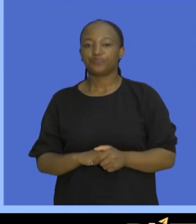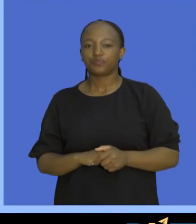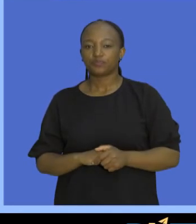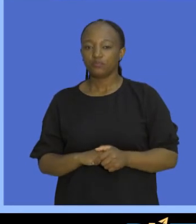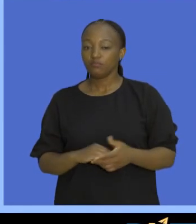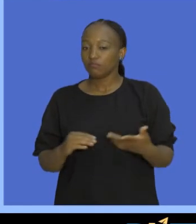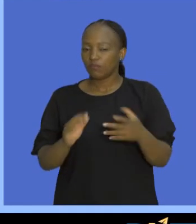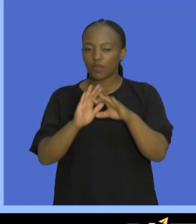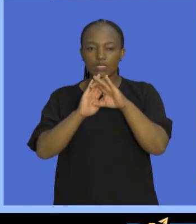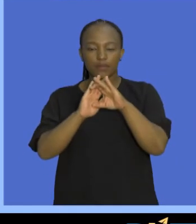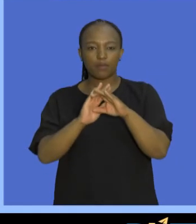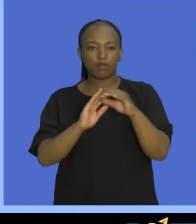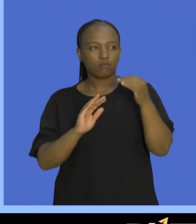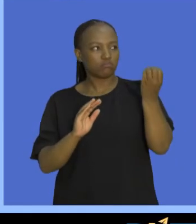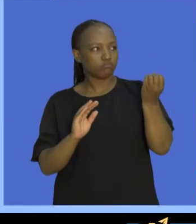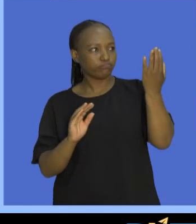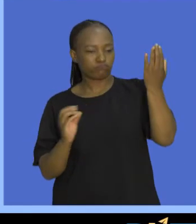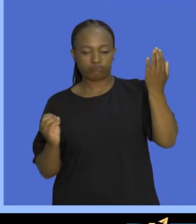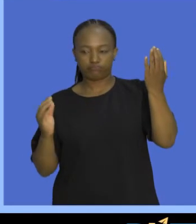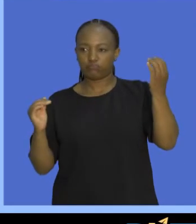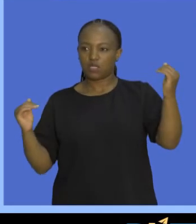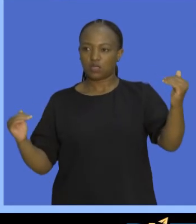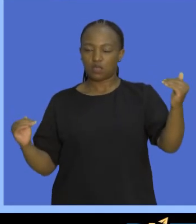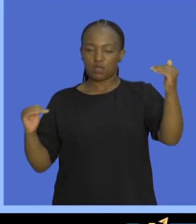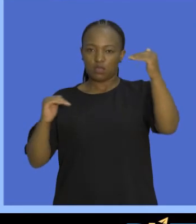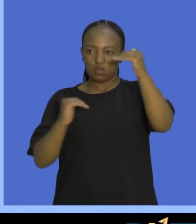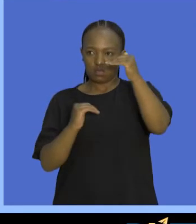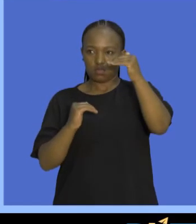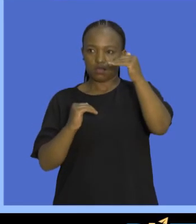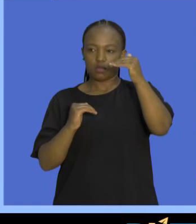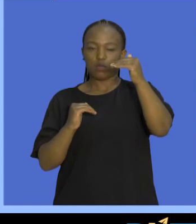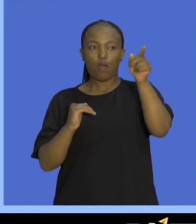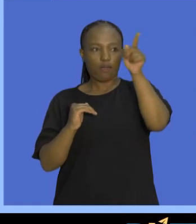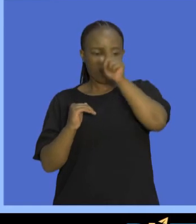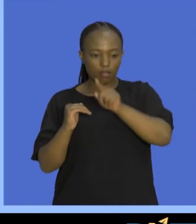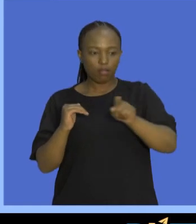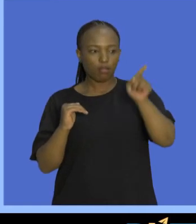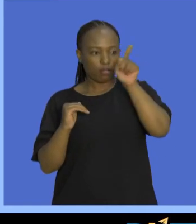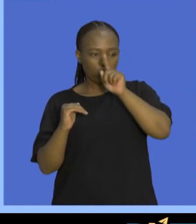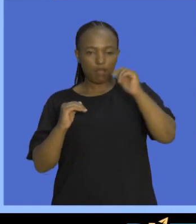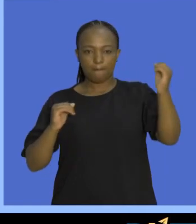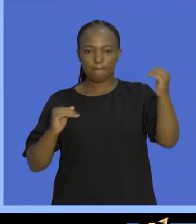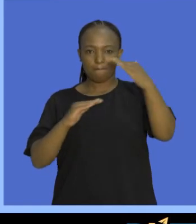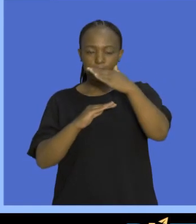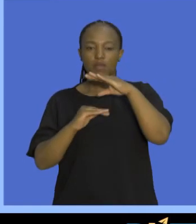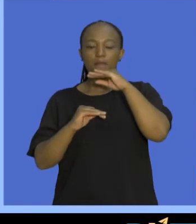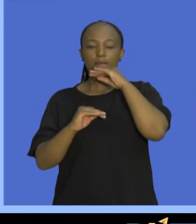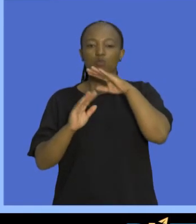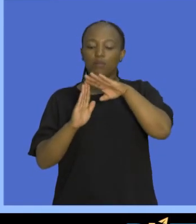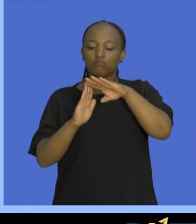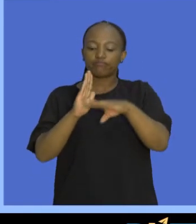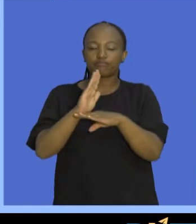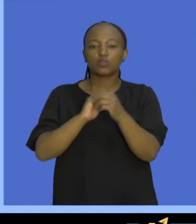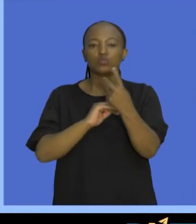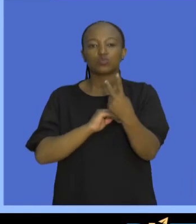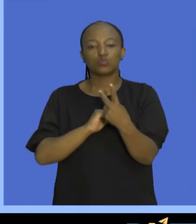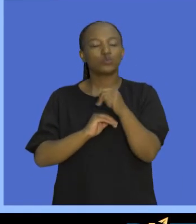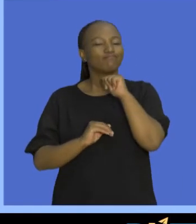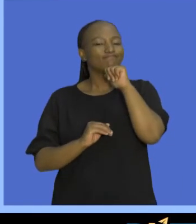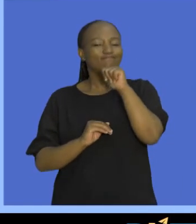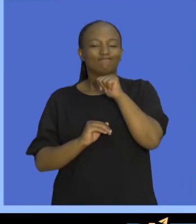if there are 2 resistors that are connected in parallel, okay, the effective resistance in the circuit will be less than